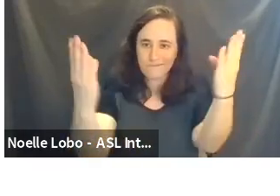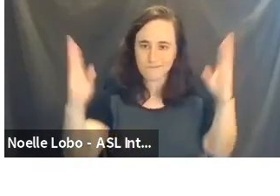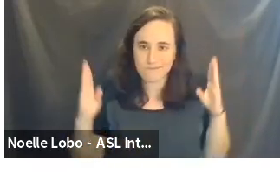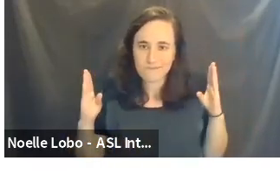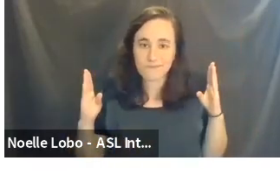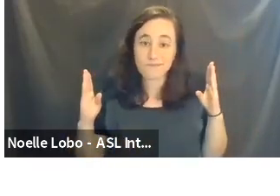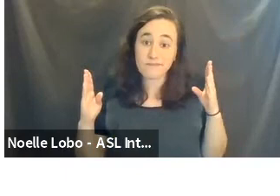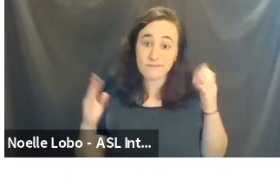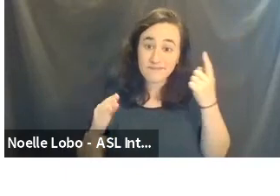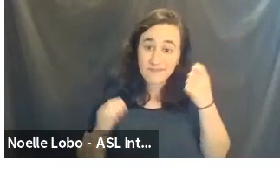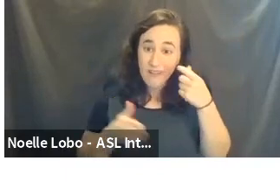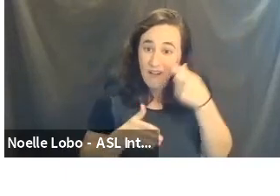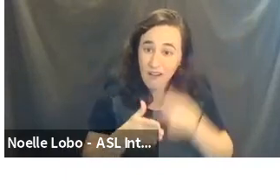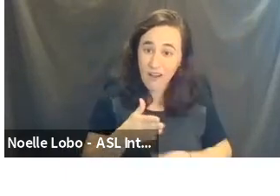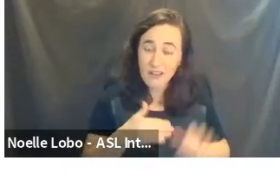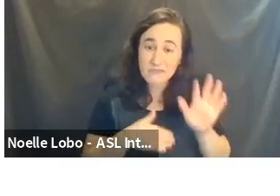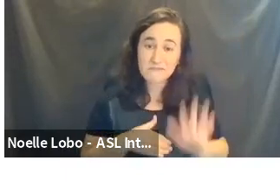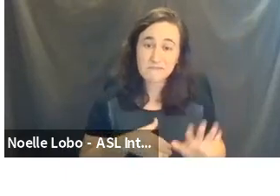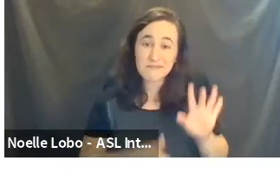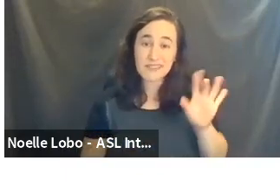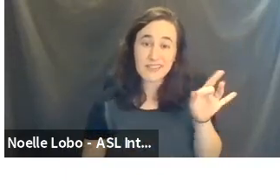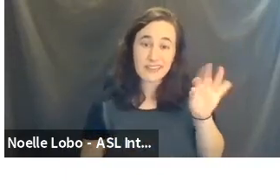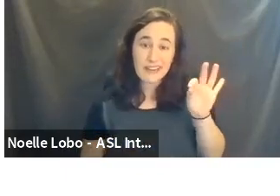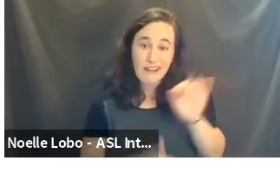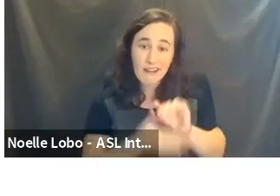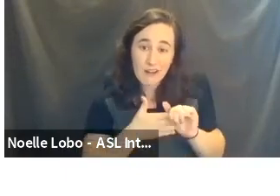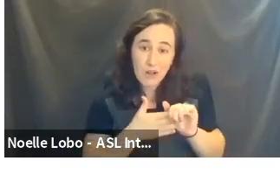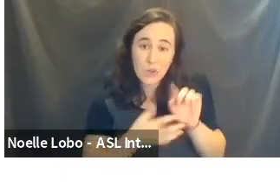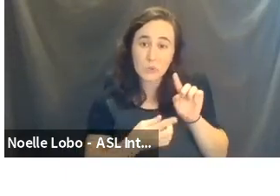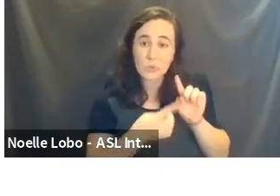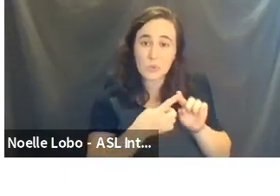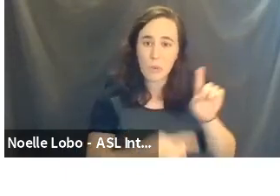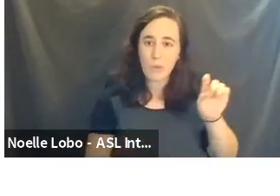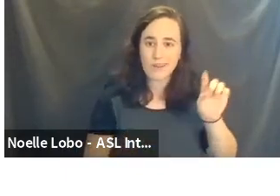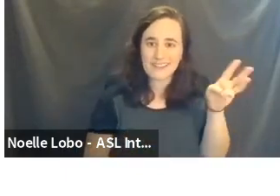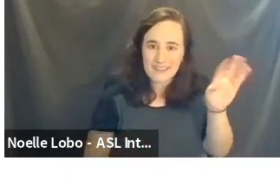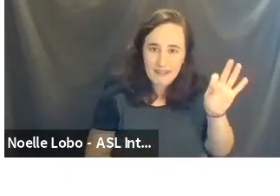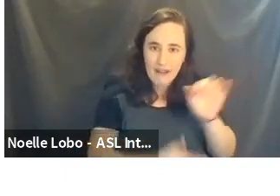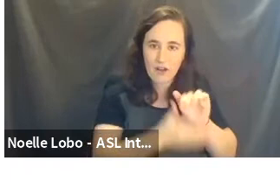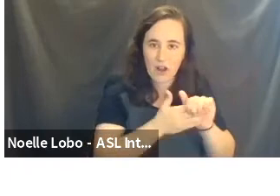cost anywhere from $89 to $166